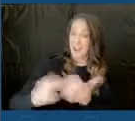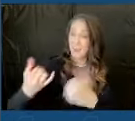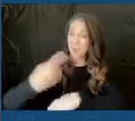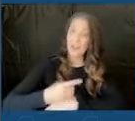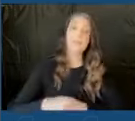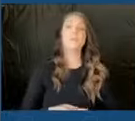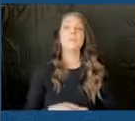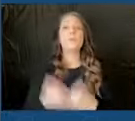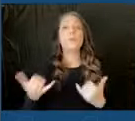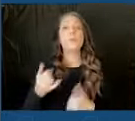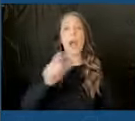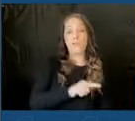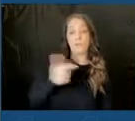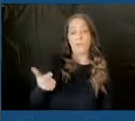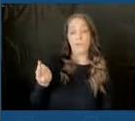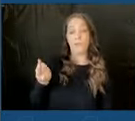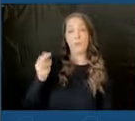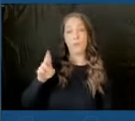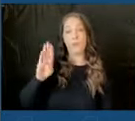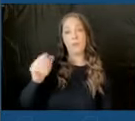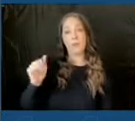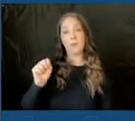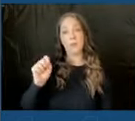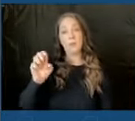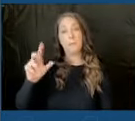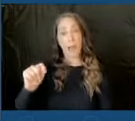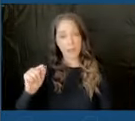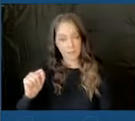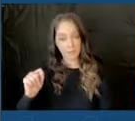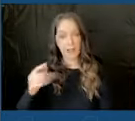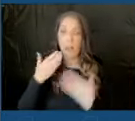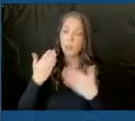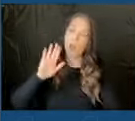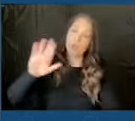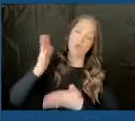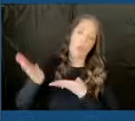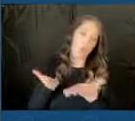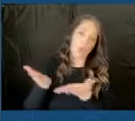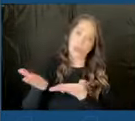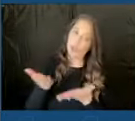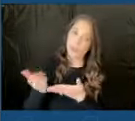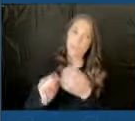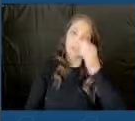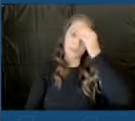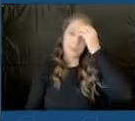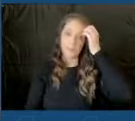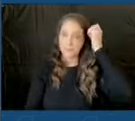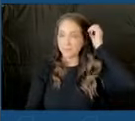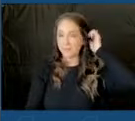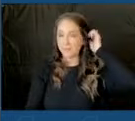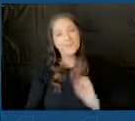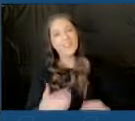Dr. Bassett and thank her again for her extraordinary service to the people of the state of New York. Thank you,